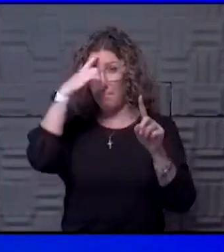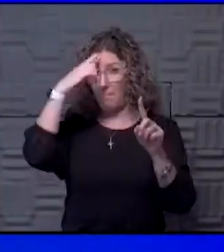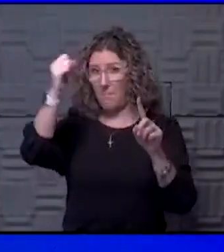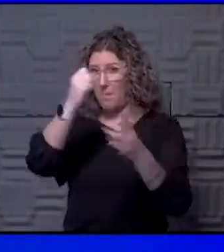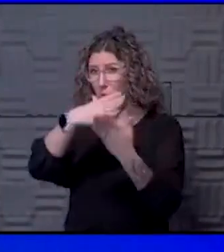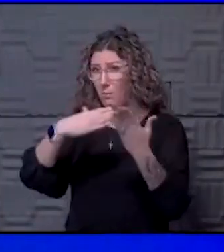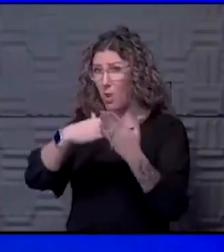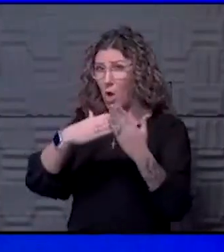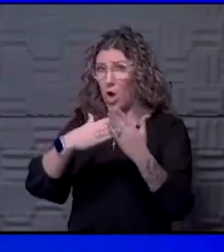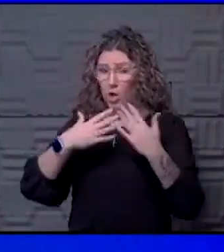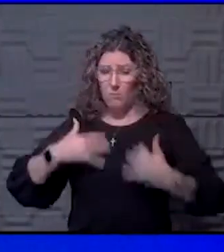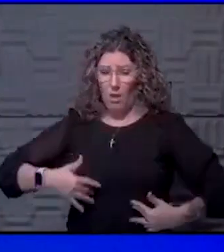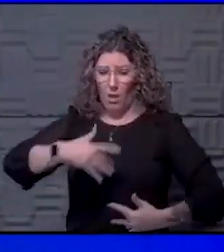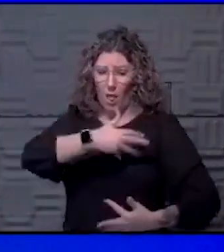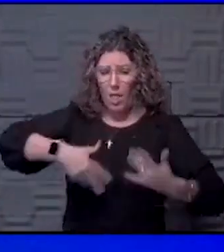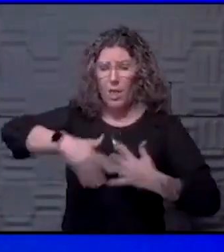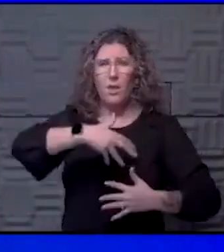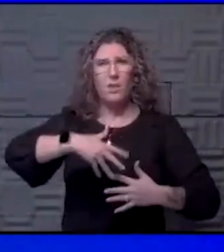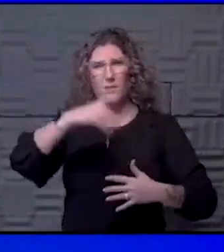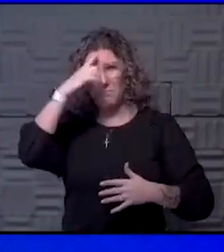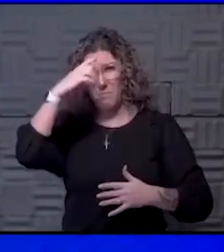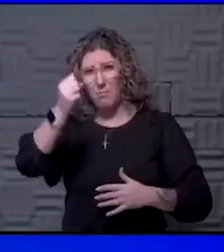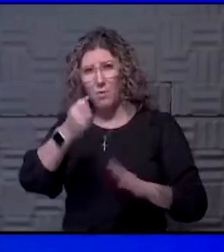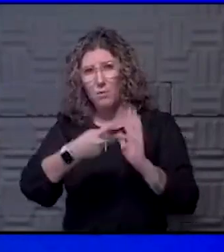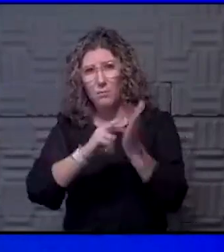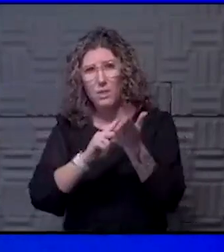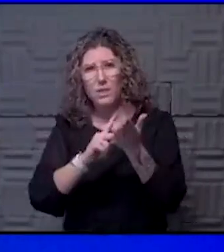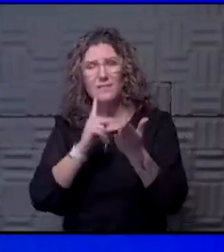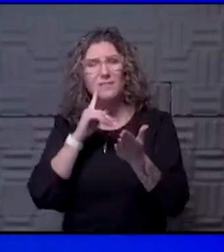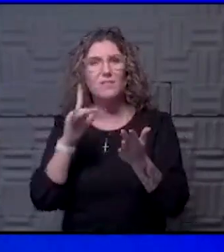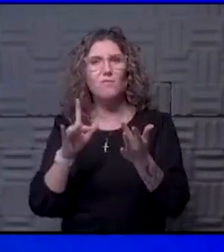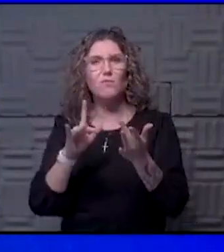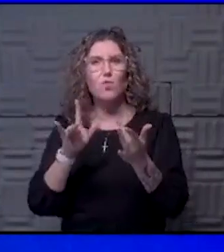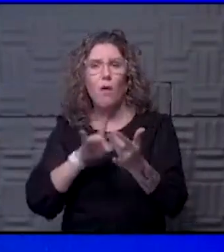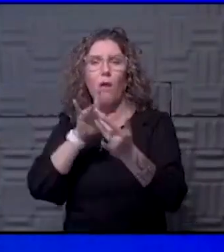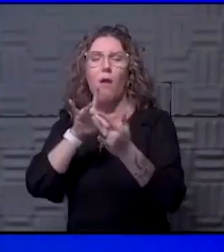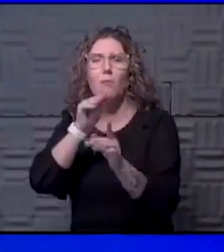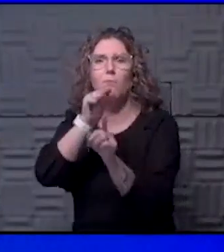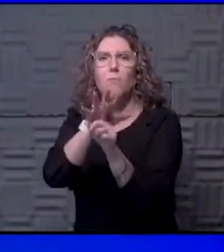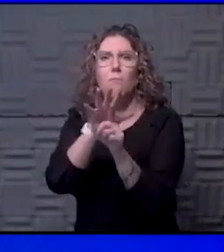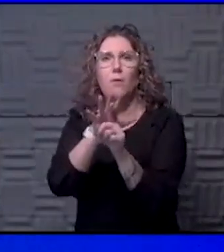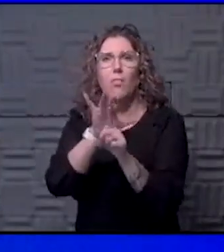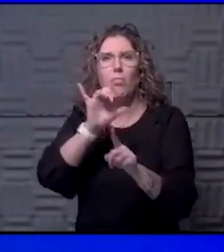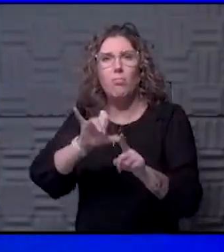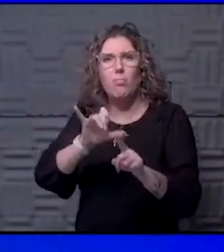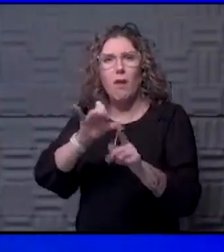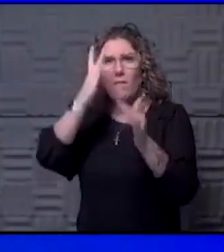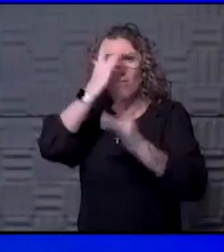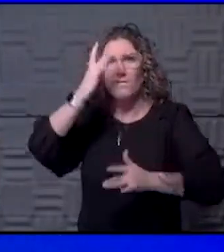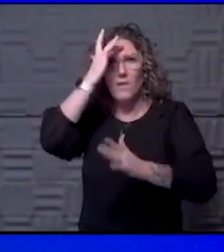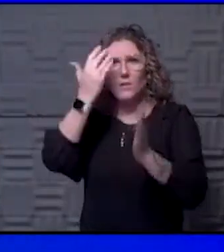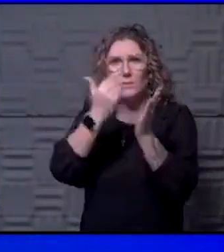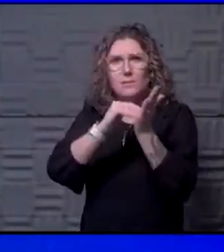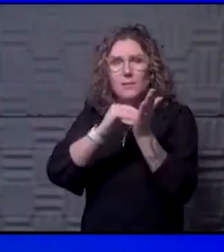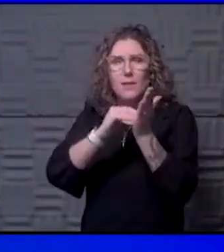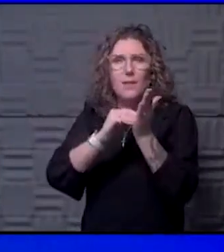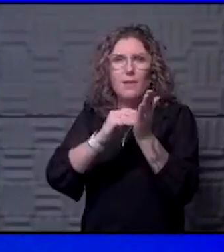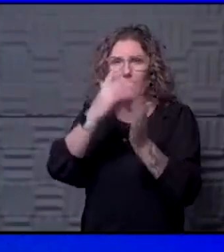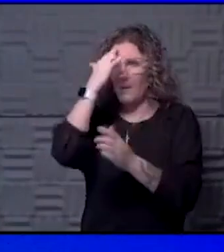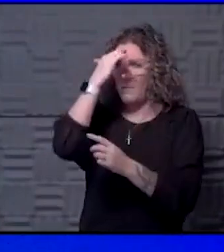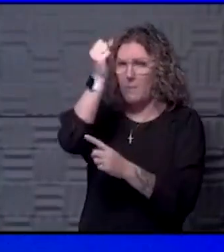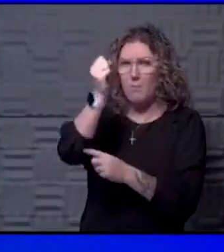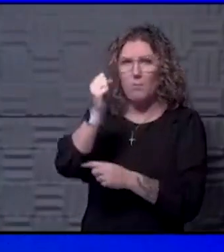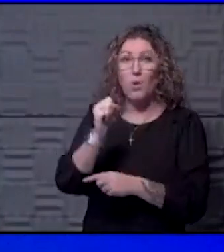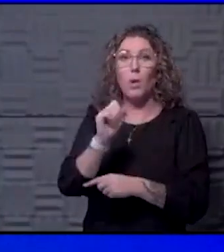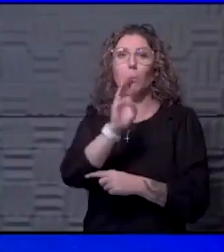by memory, it means that if you come into contact or are re-exposed to that pathogen, that virus, that those memory B cells and T